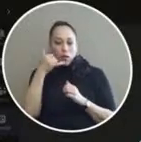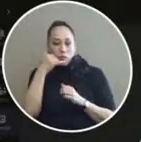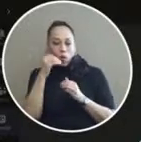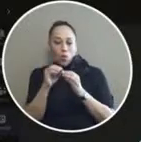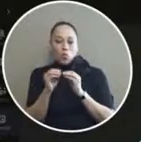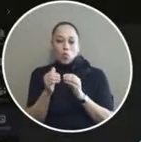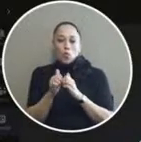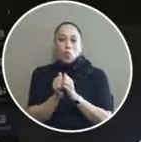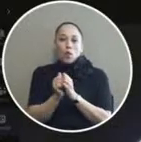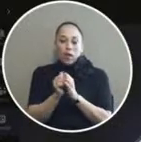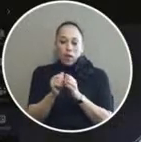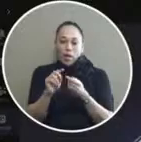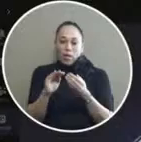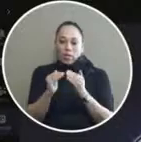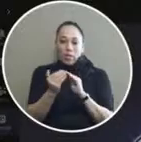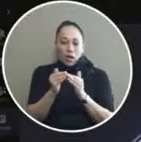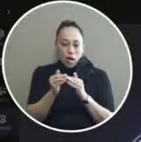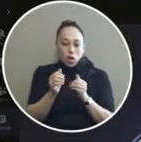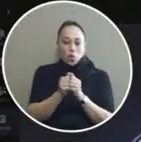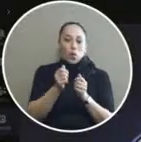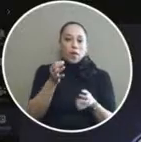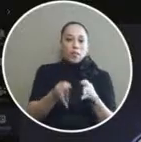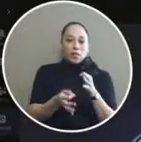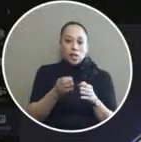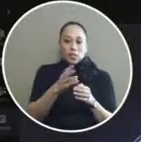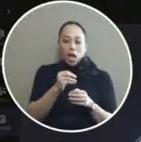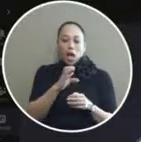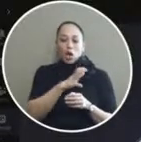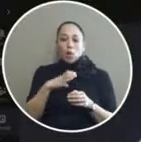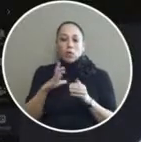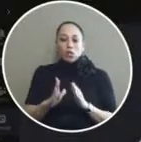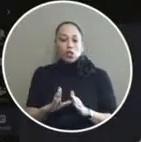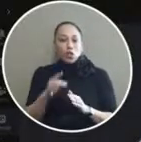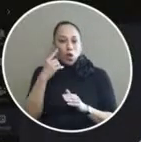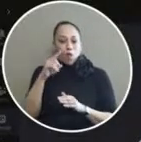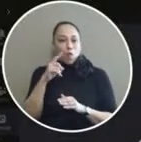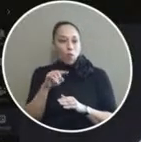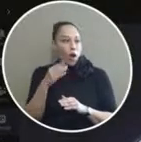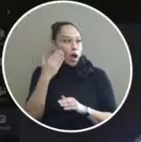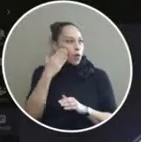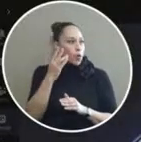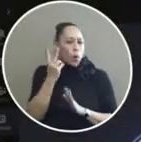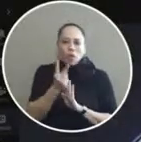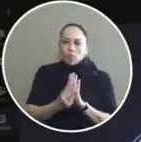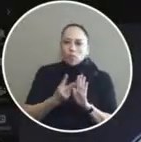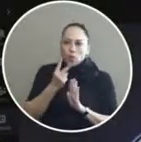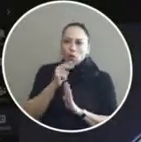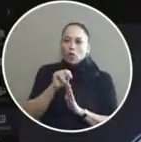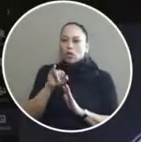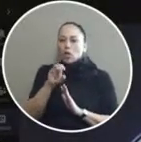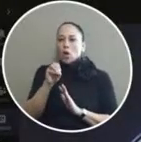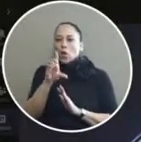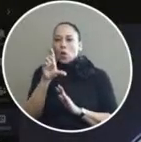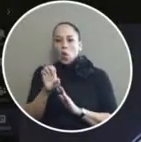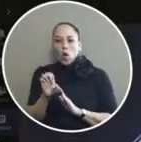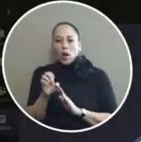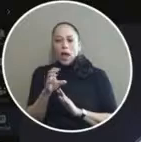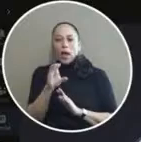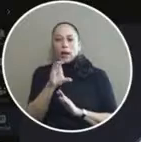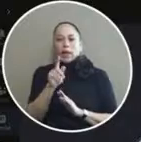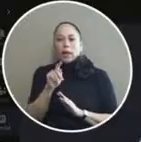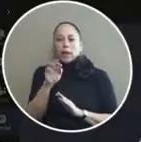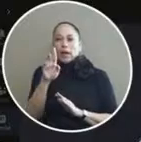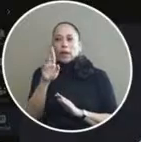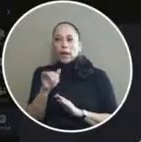county, the judge, and one of the commissioners for, I don't know, 2 hours, Nicole and Carrie.